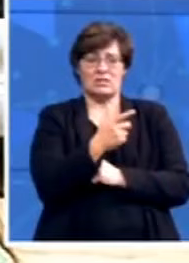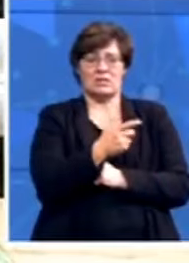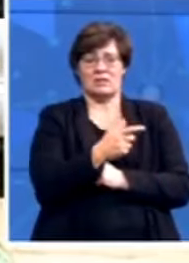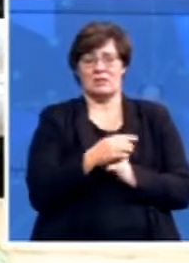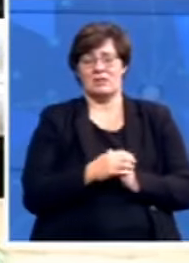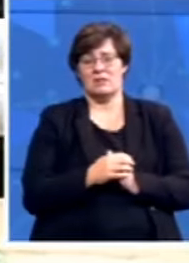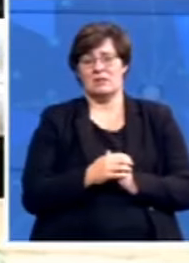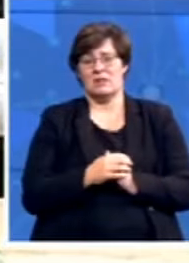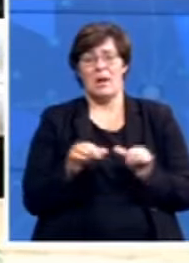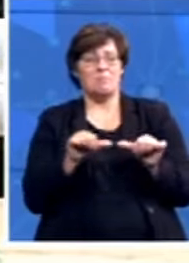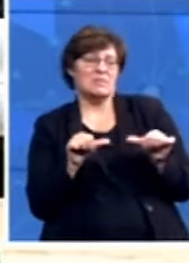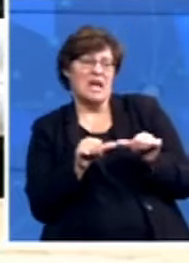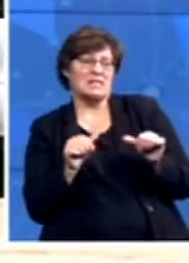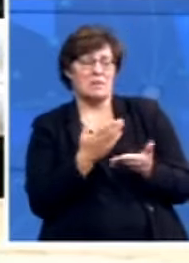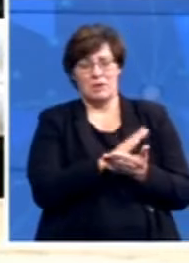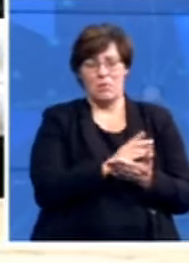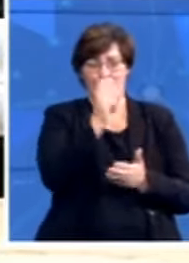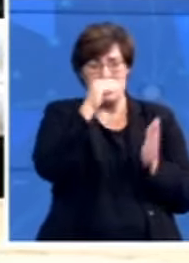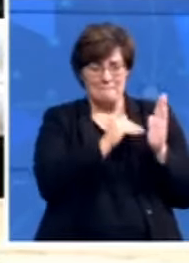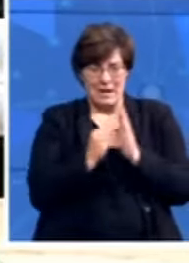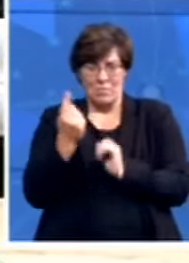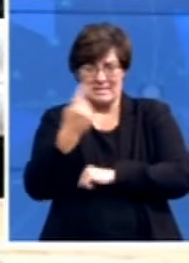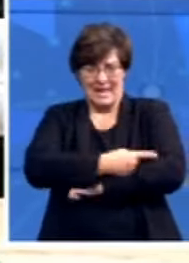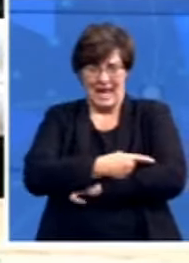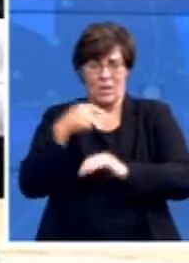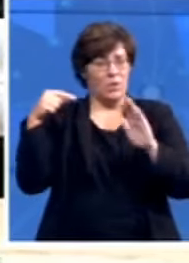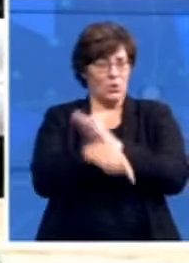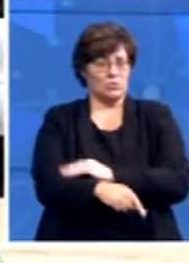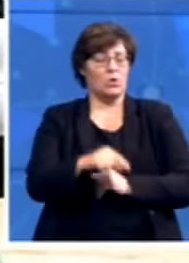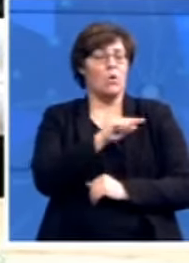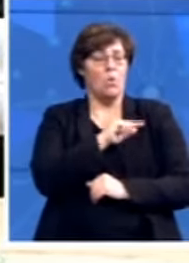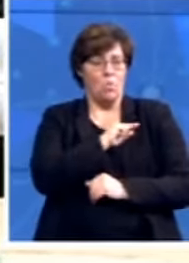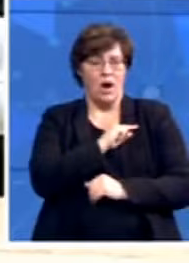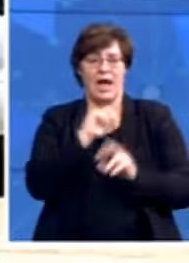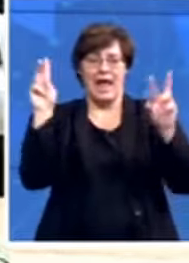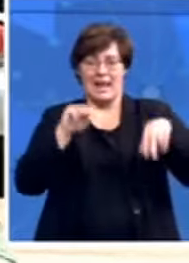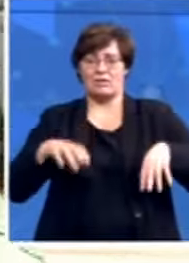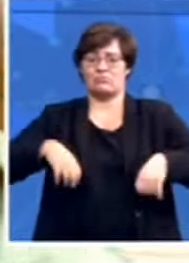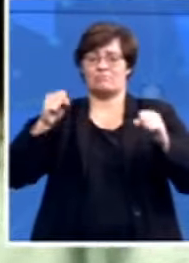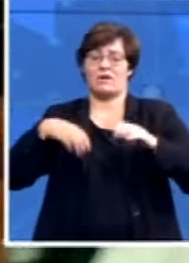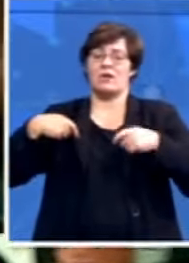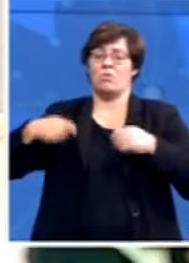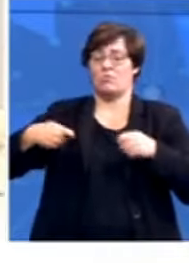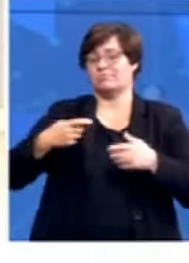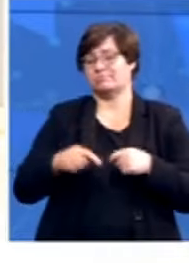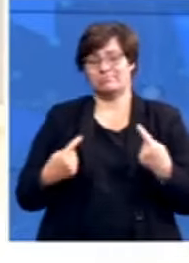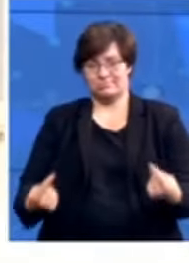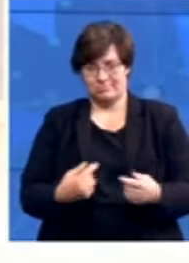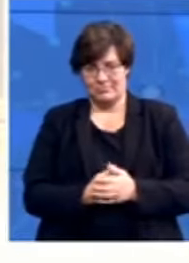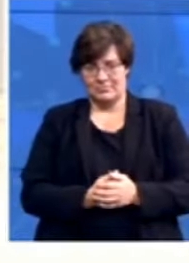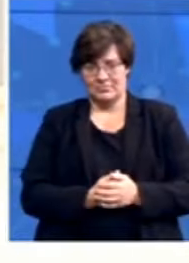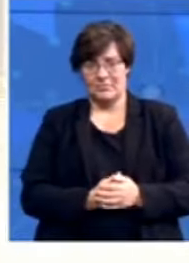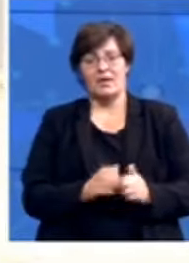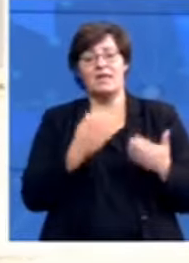day because of lack of power to their operations. Dennis, thank you so much for your time. That was the CEO of Nelson Mandela Bay